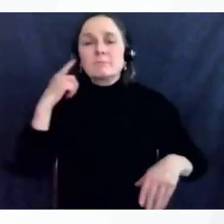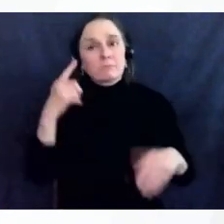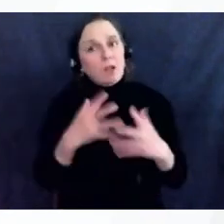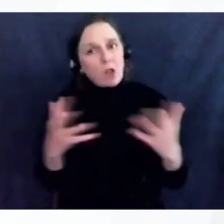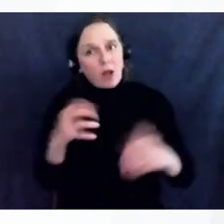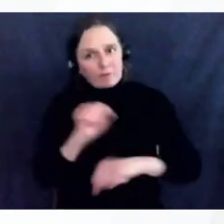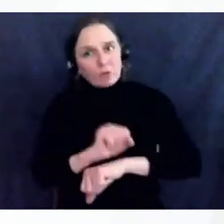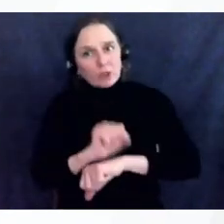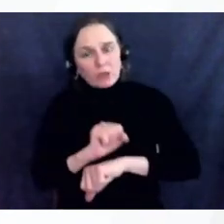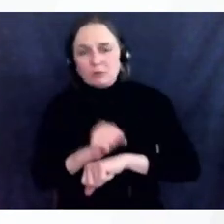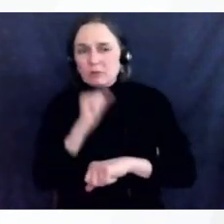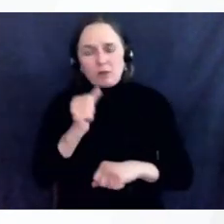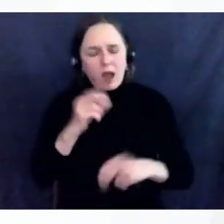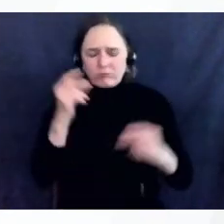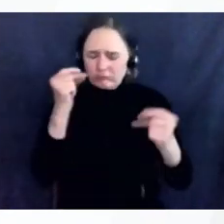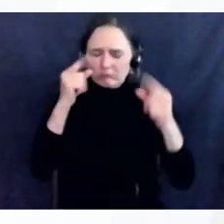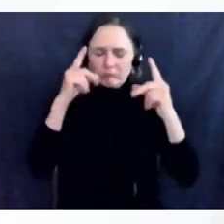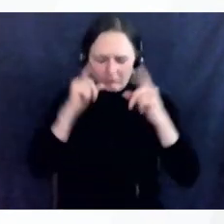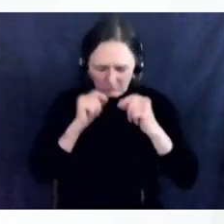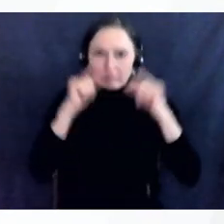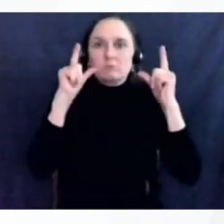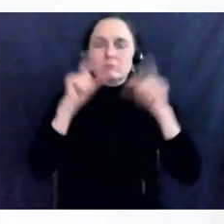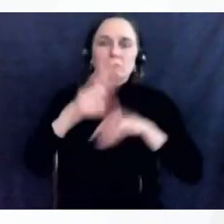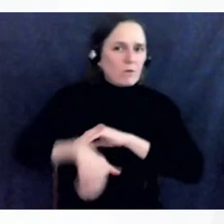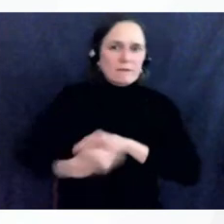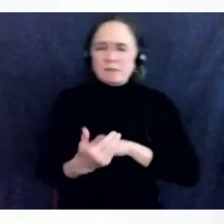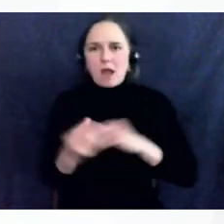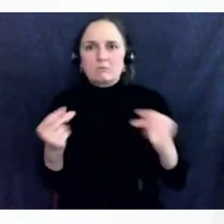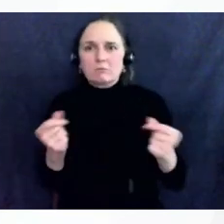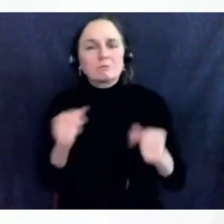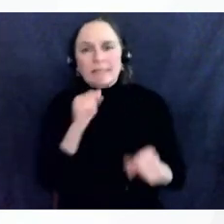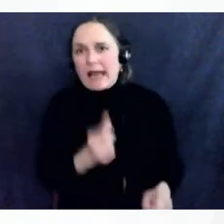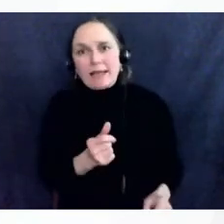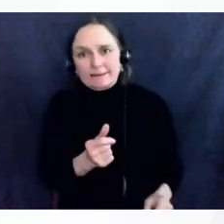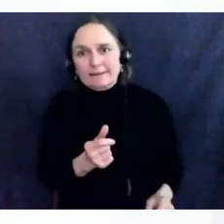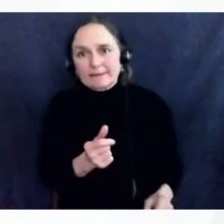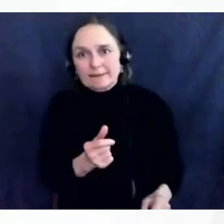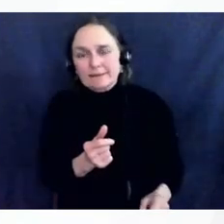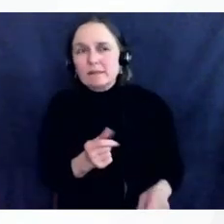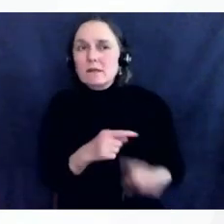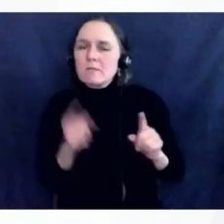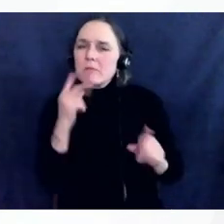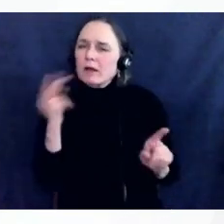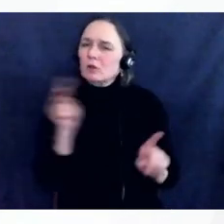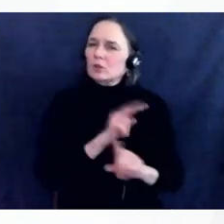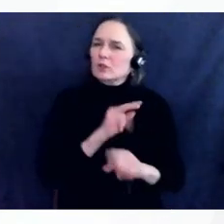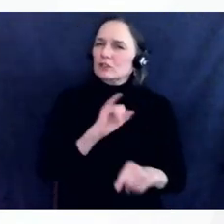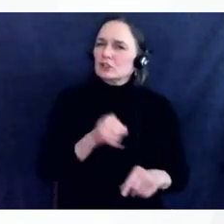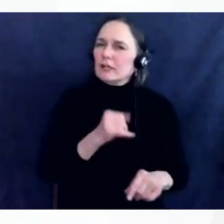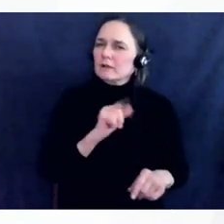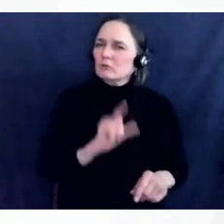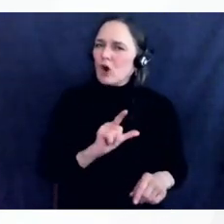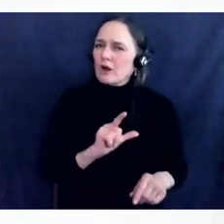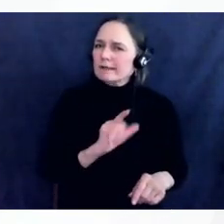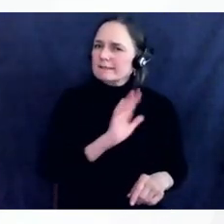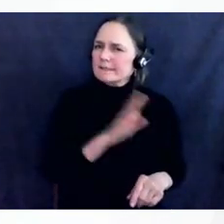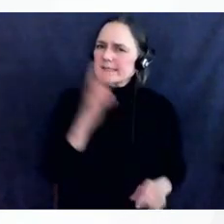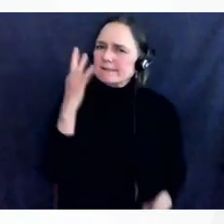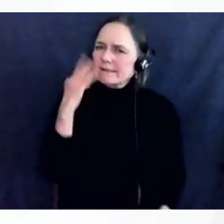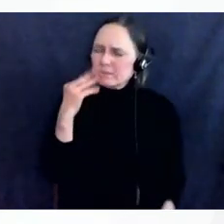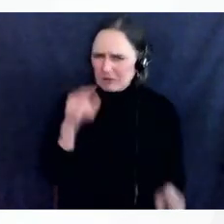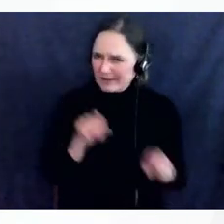But looking back at Jacob Lawrence's experience, we must ask ourselves, as Ricky Hall just did, if 50 years